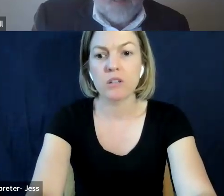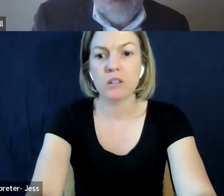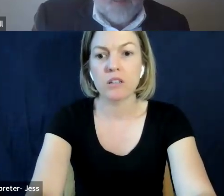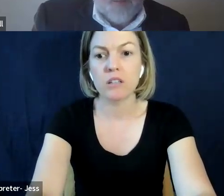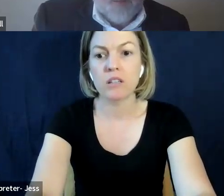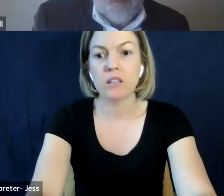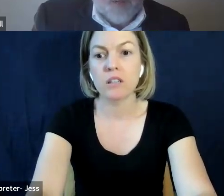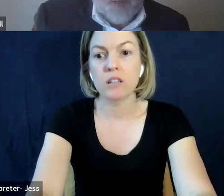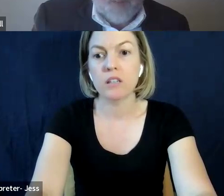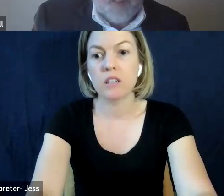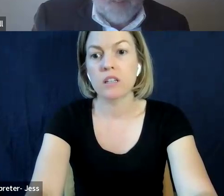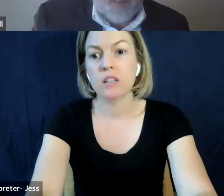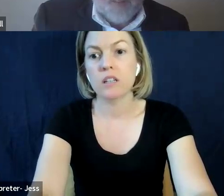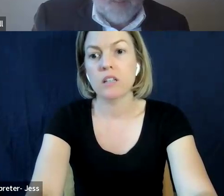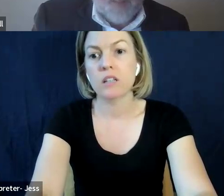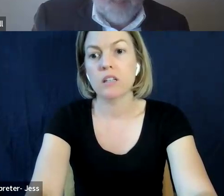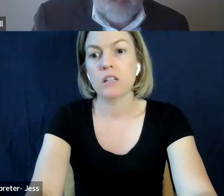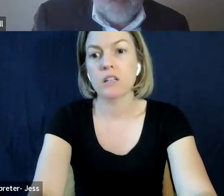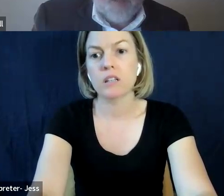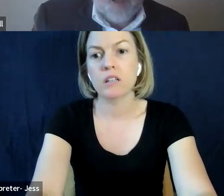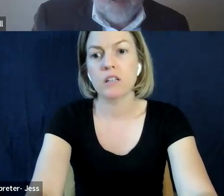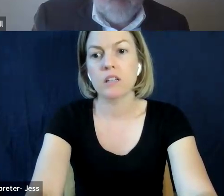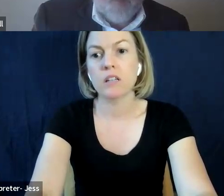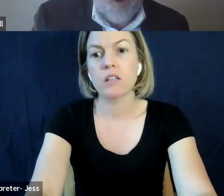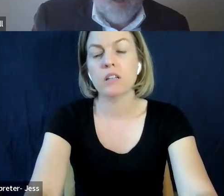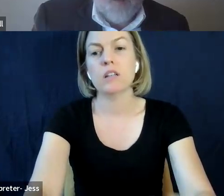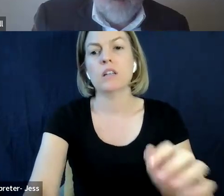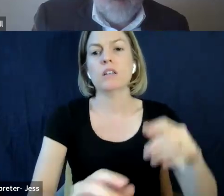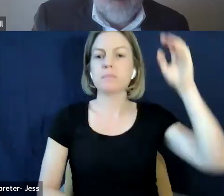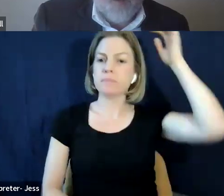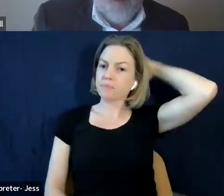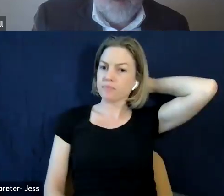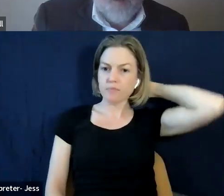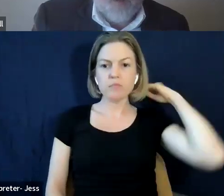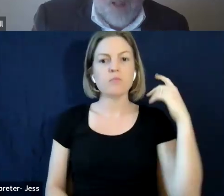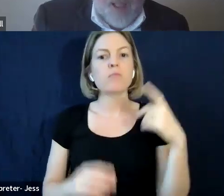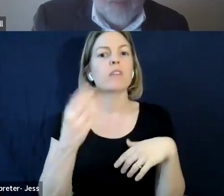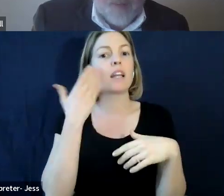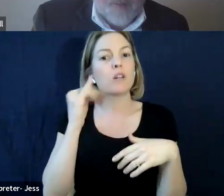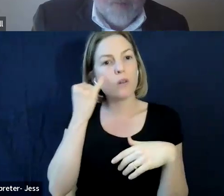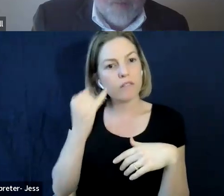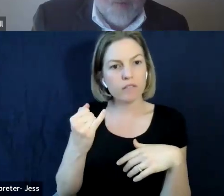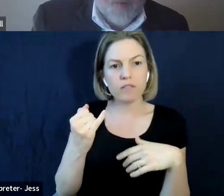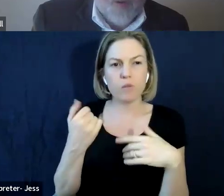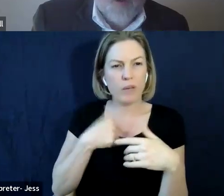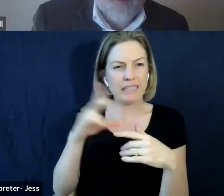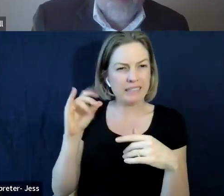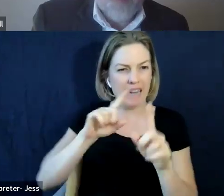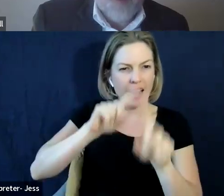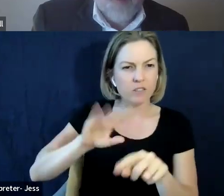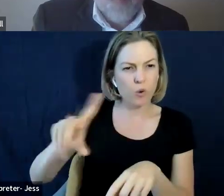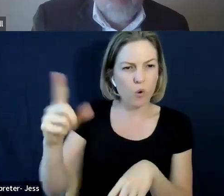to Freedom to see if we captured what you were asking for the most